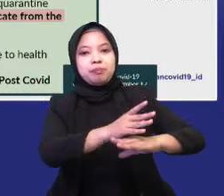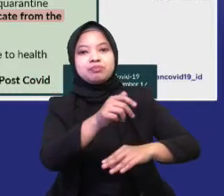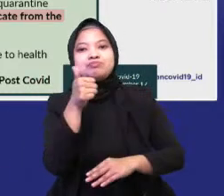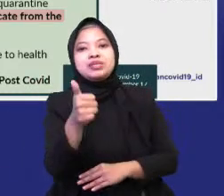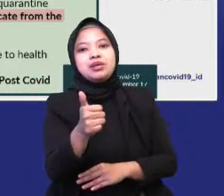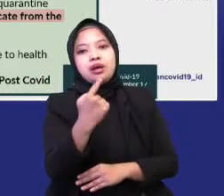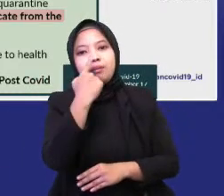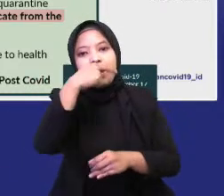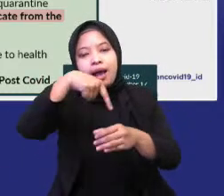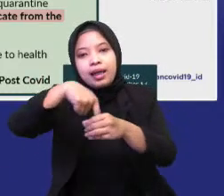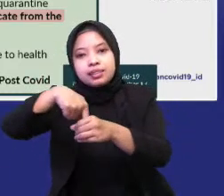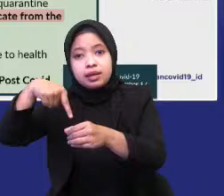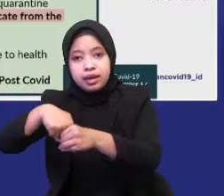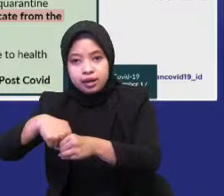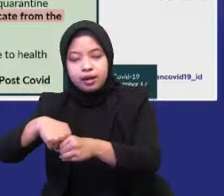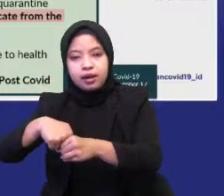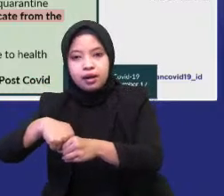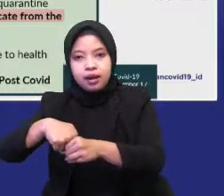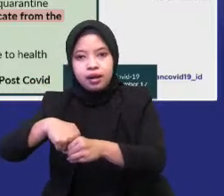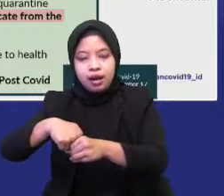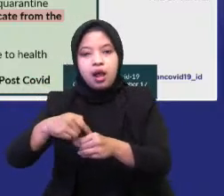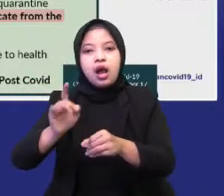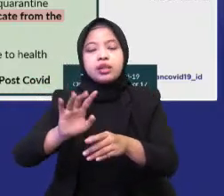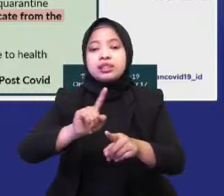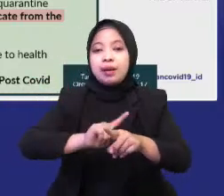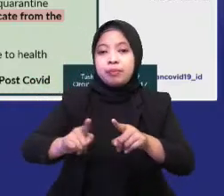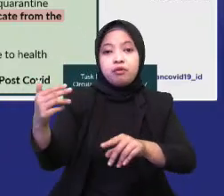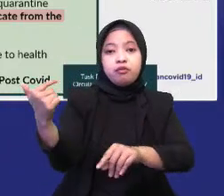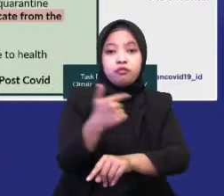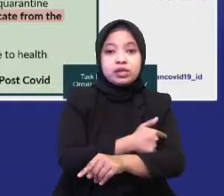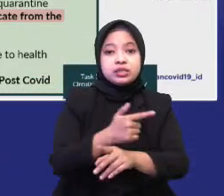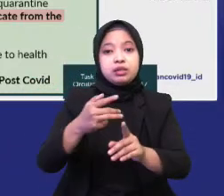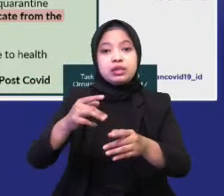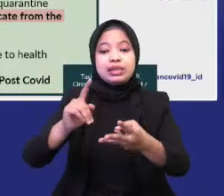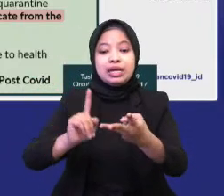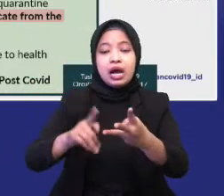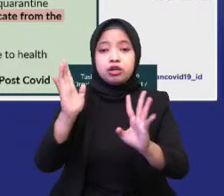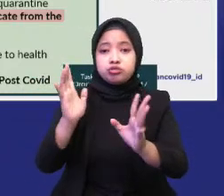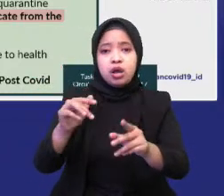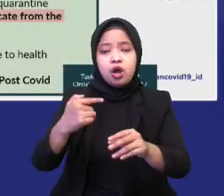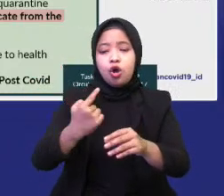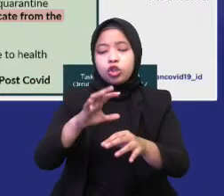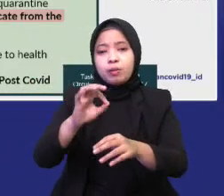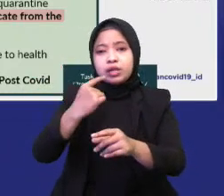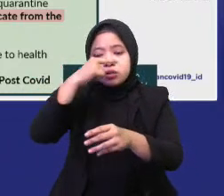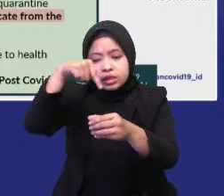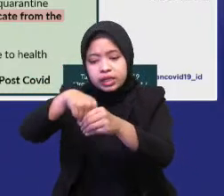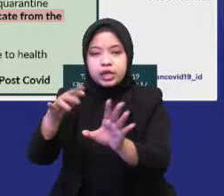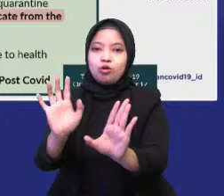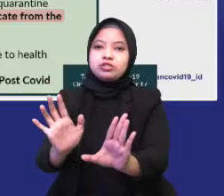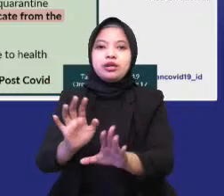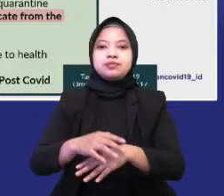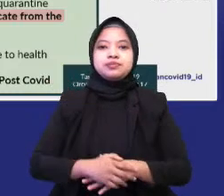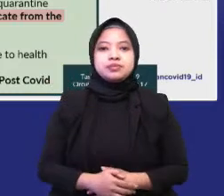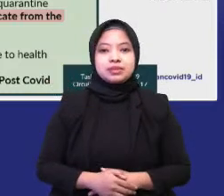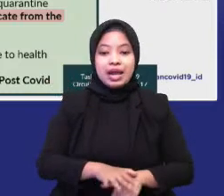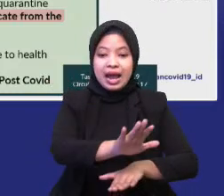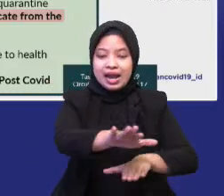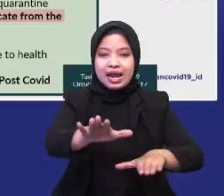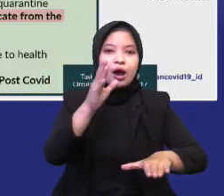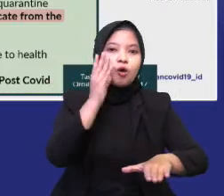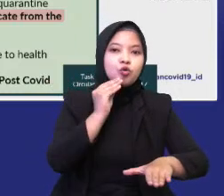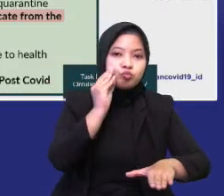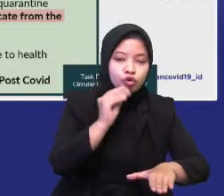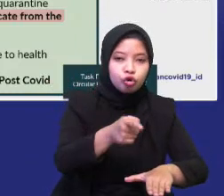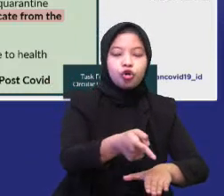that currently they may not be able to access vaccine booster. On the other hand, children aged below